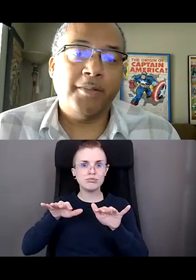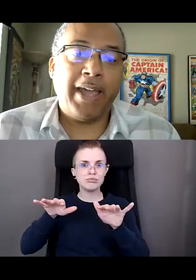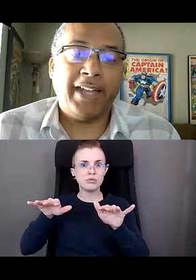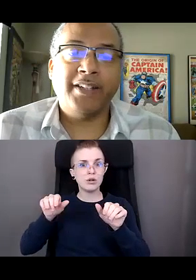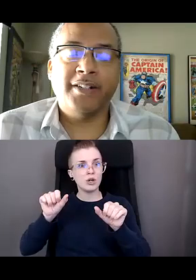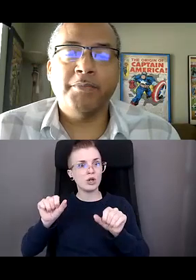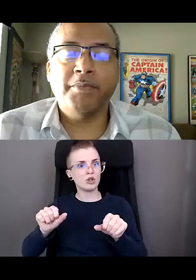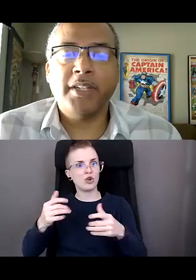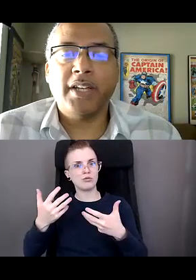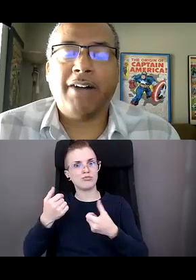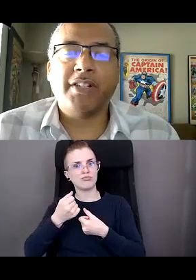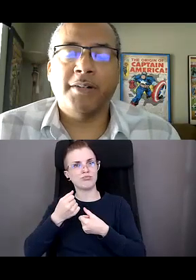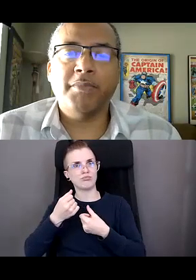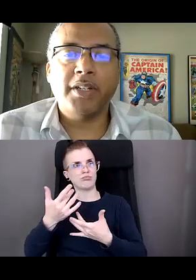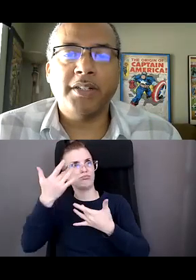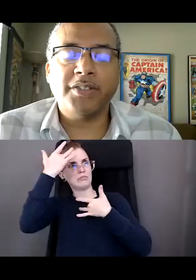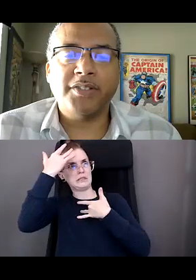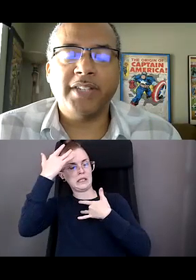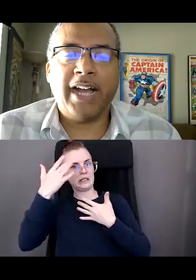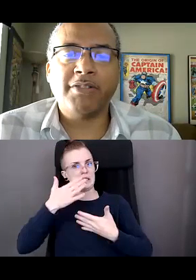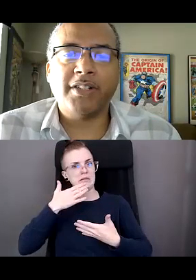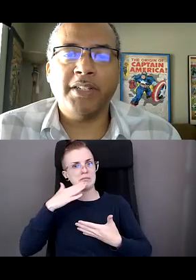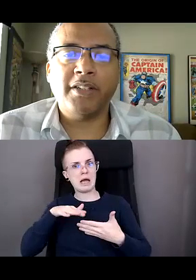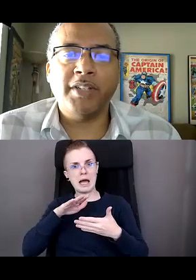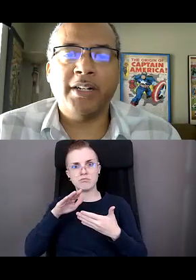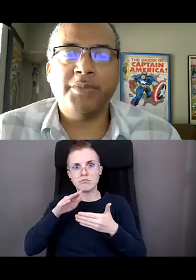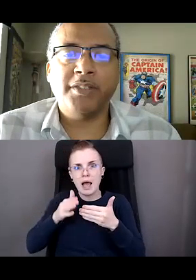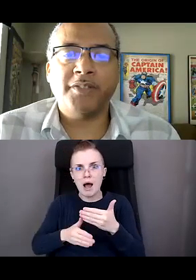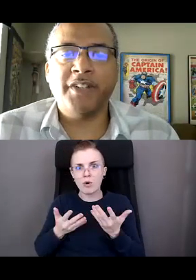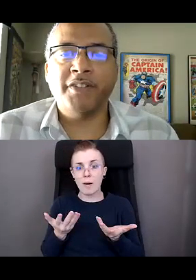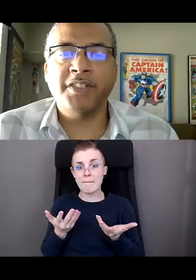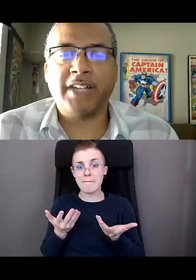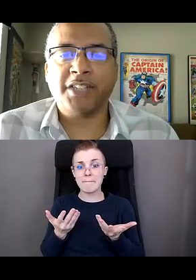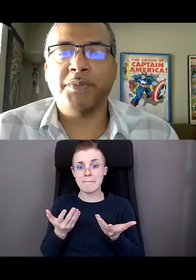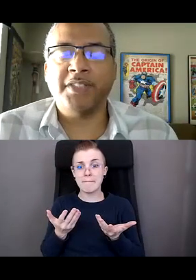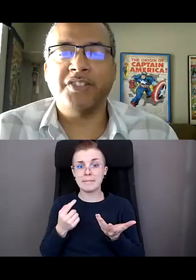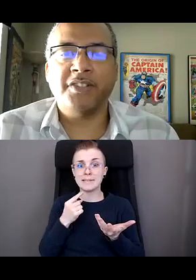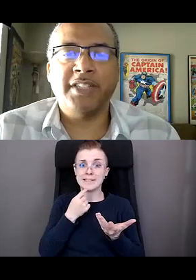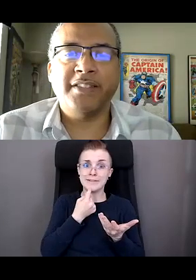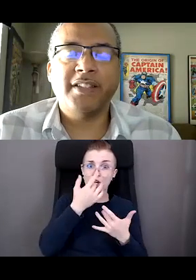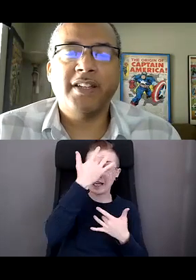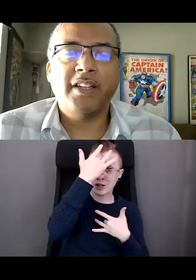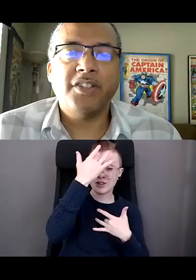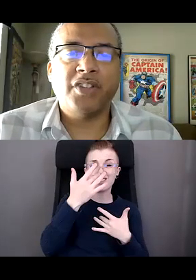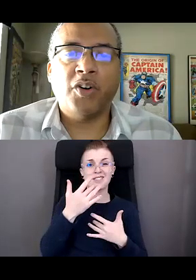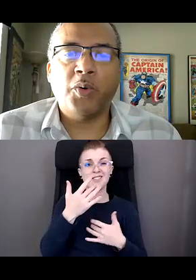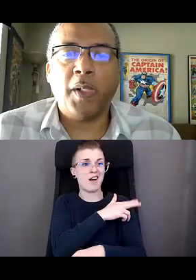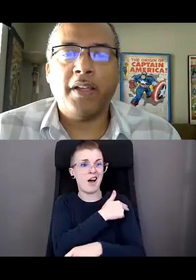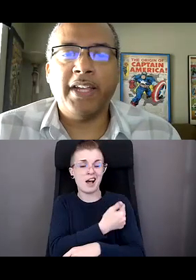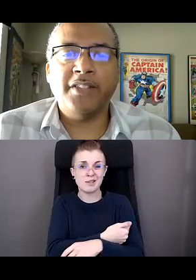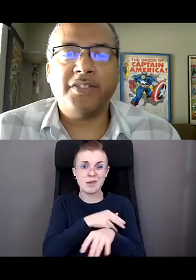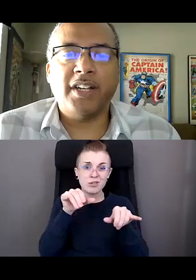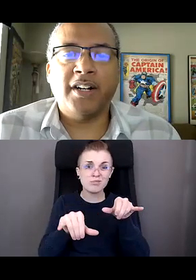lead to a bad outcome, including up to severe illness, hospitalization, or death.